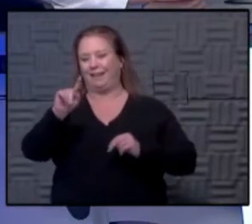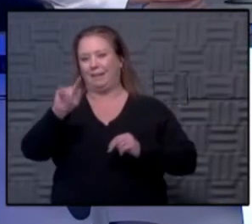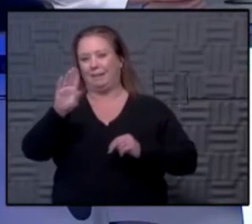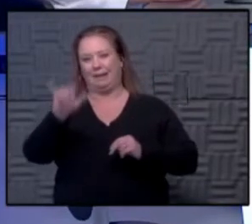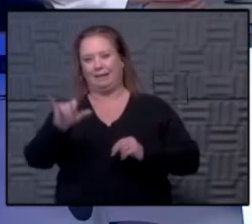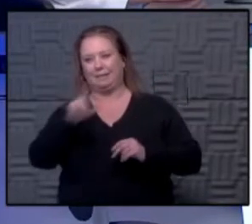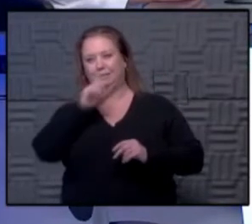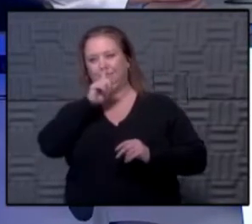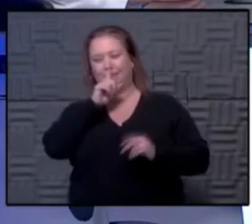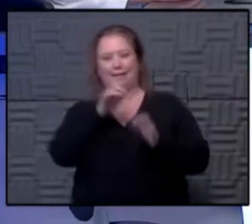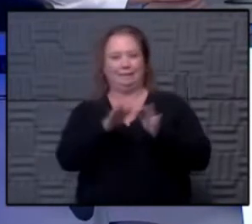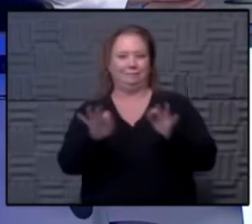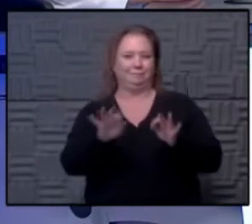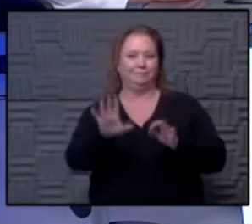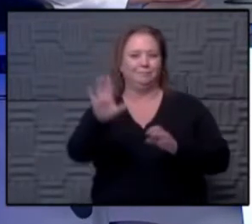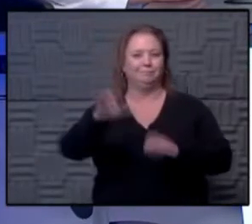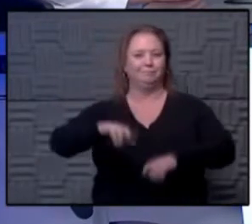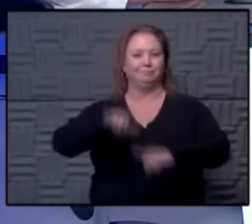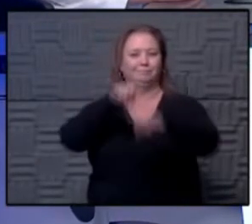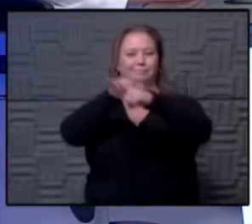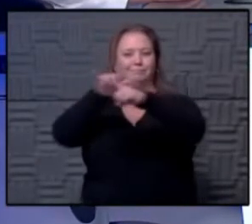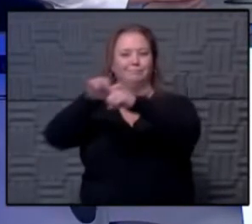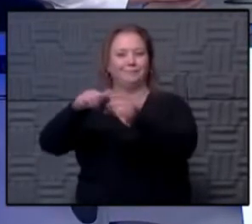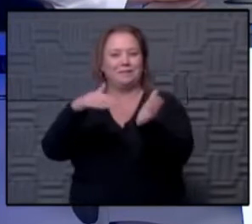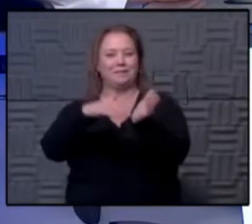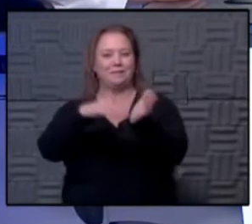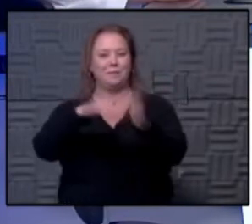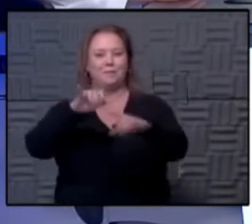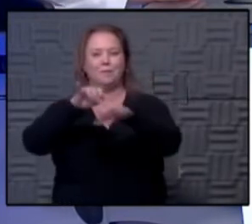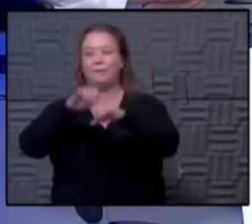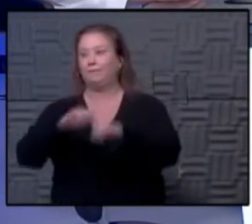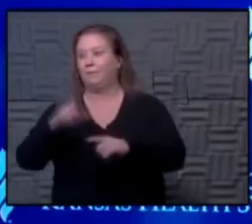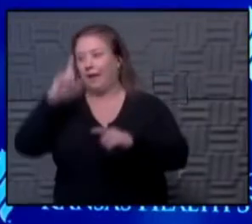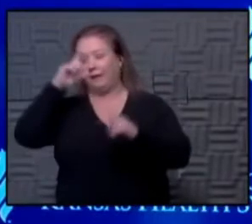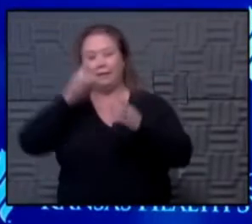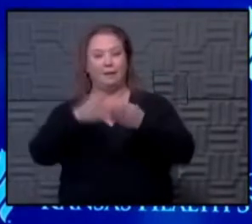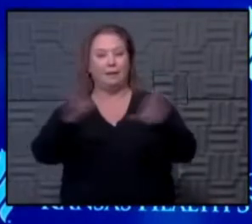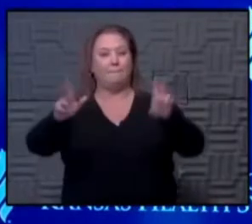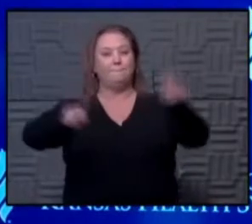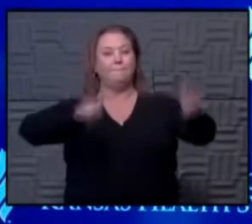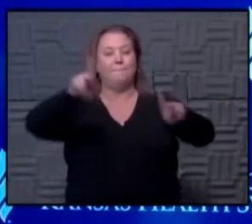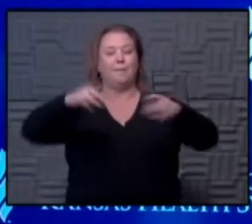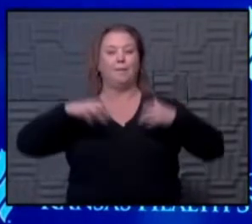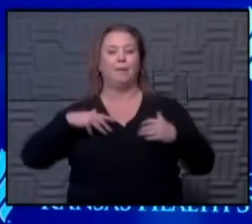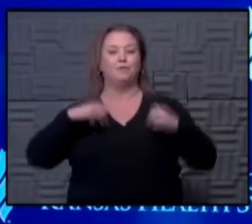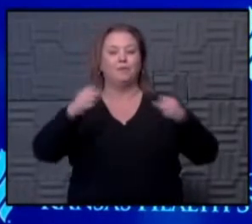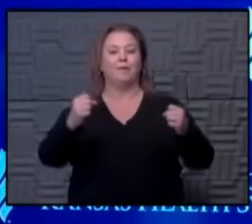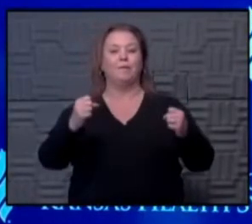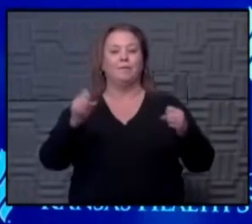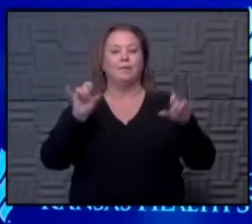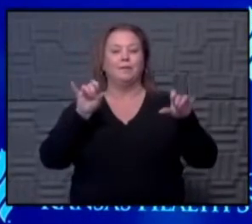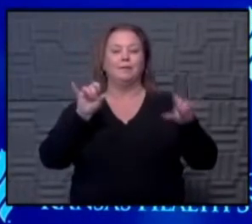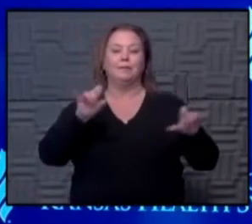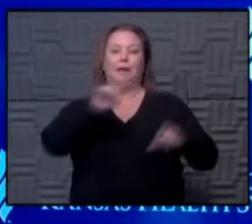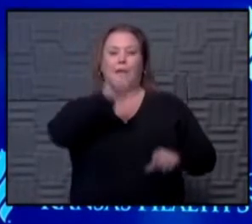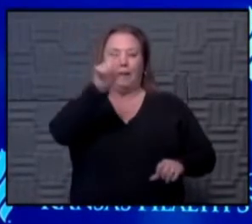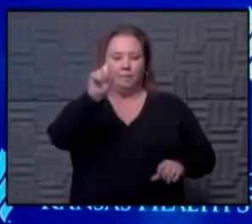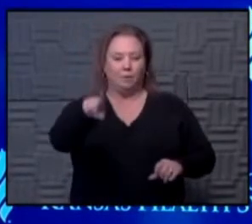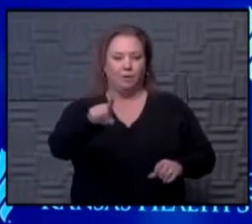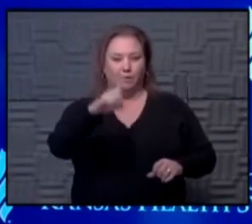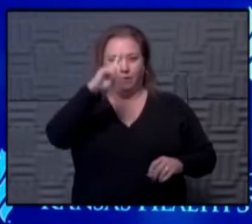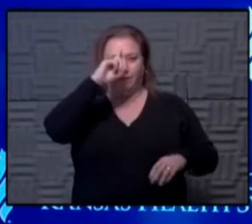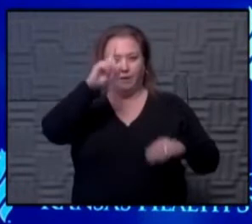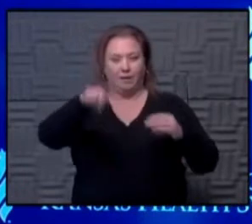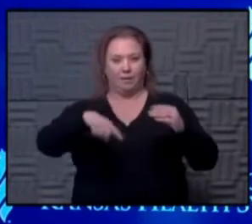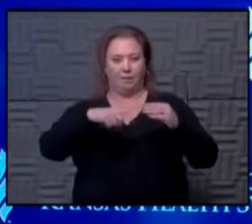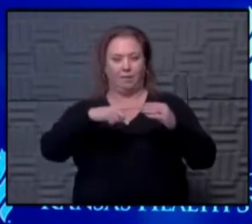response. And if I think about the population health sort of perspective on that same question, if you think